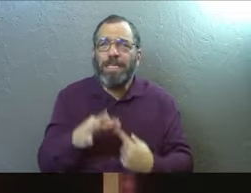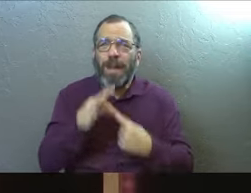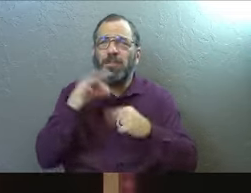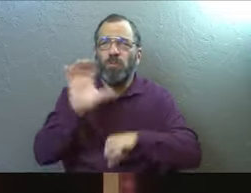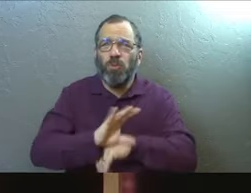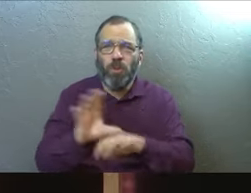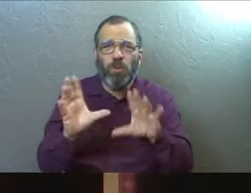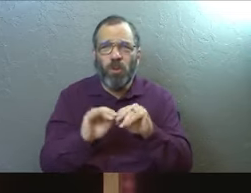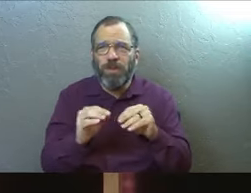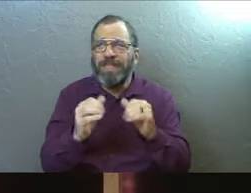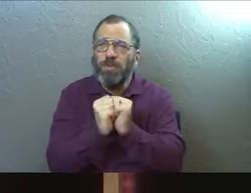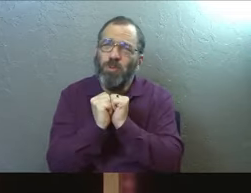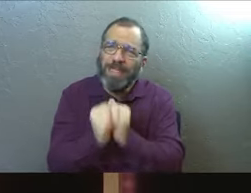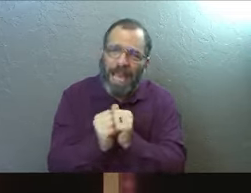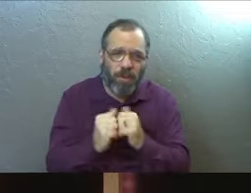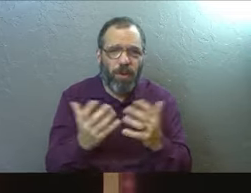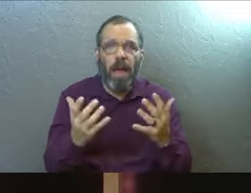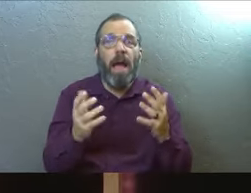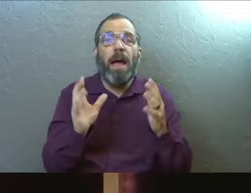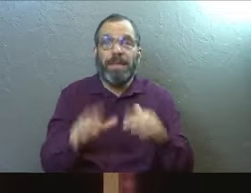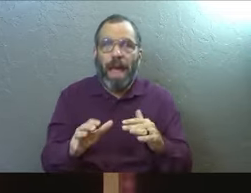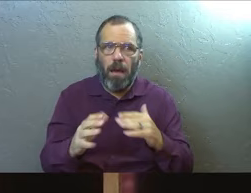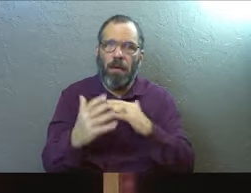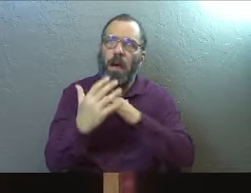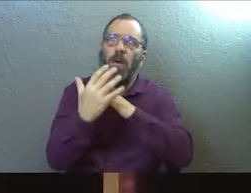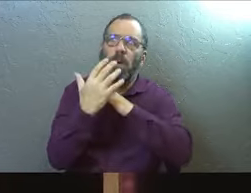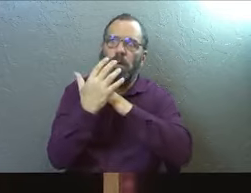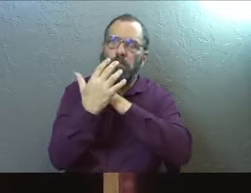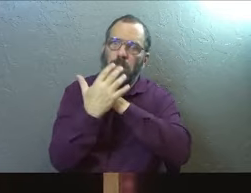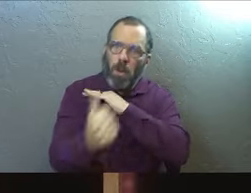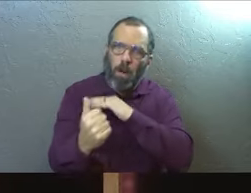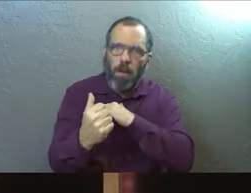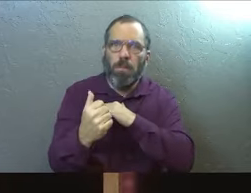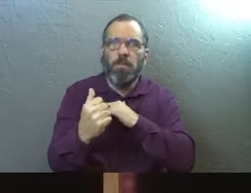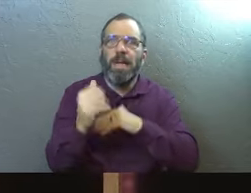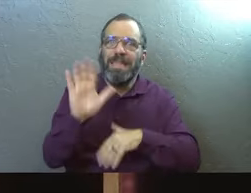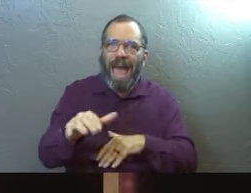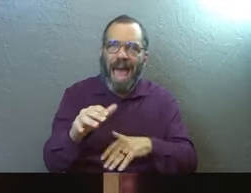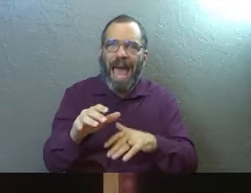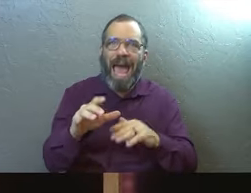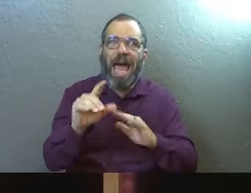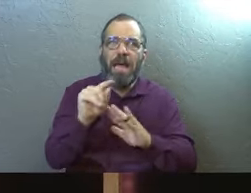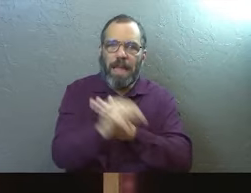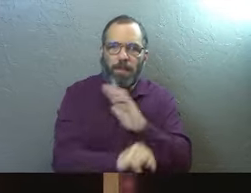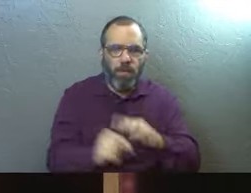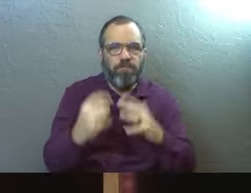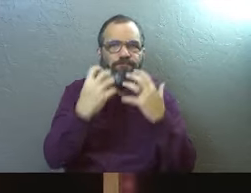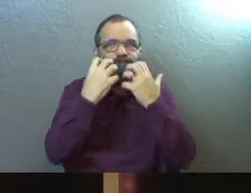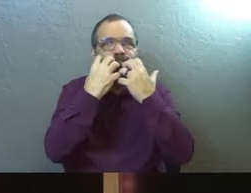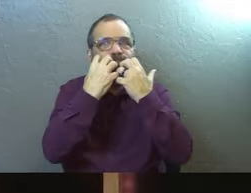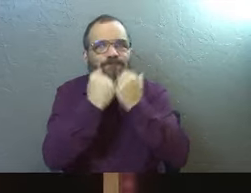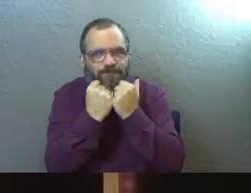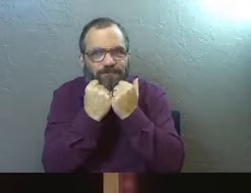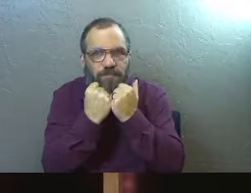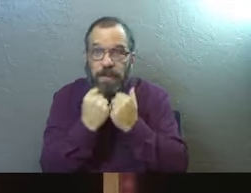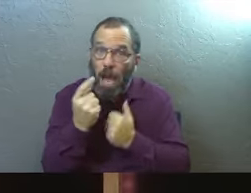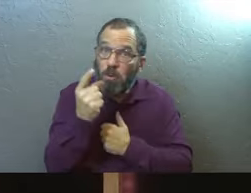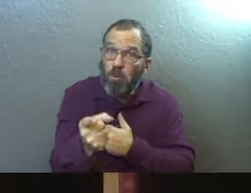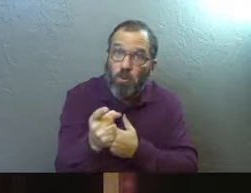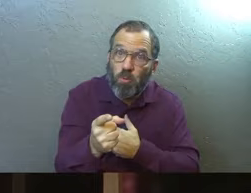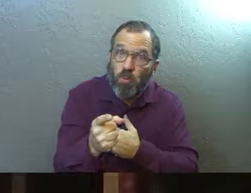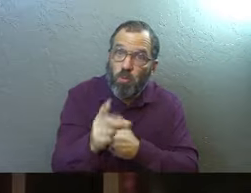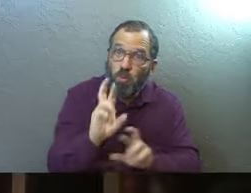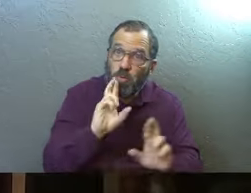special service things together. And I want to call that out because that season has been precious. And the way that you guys